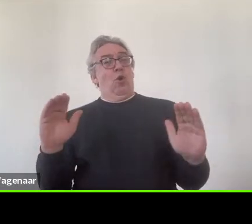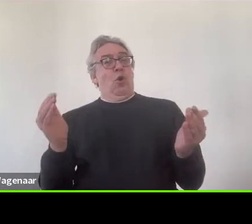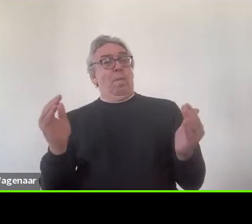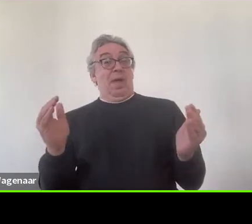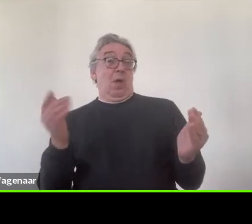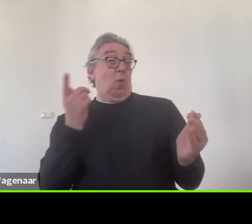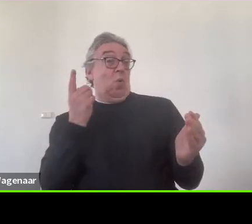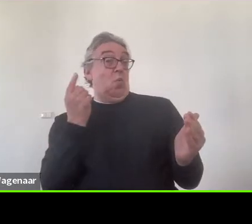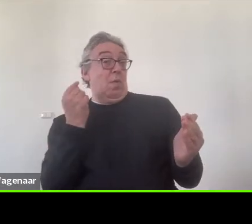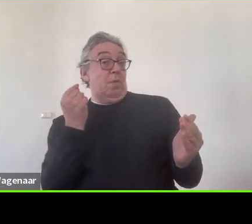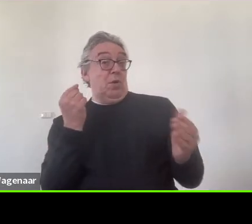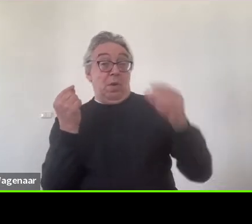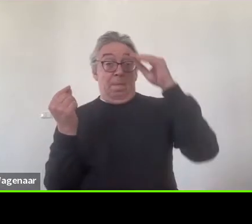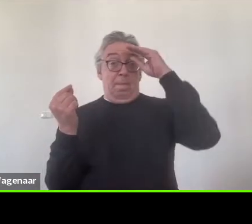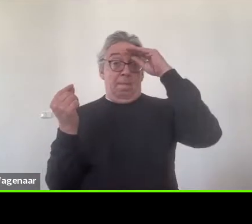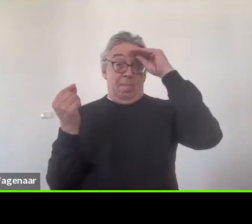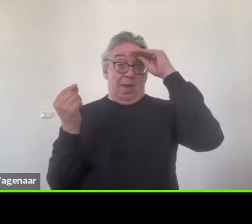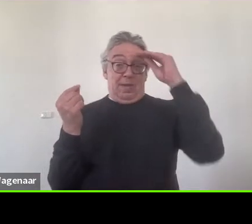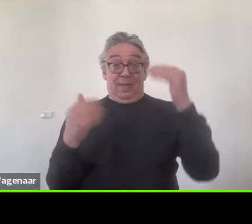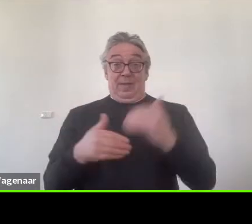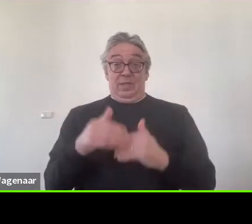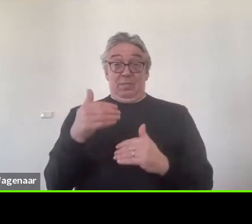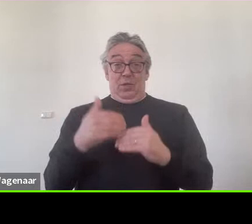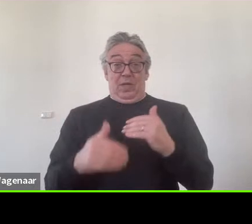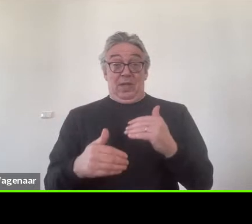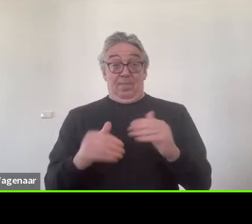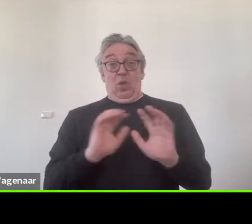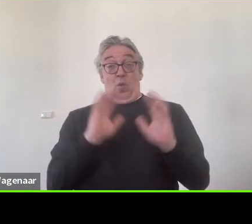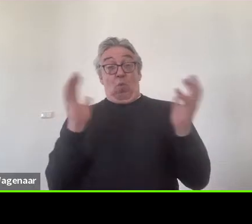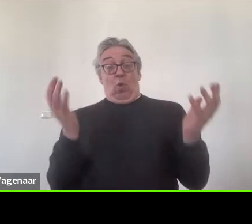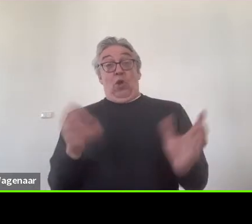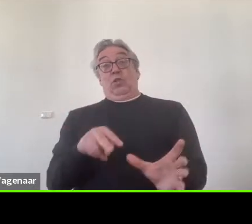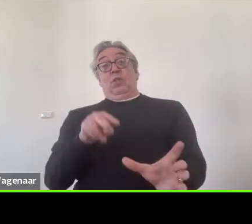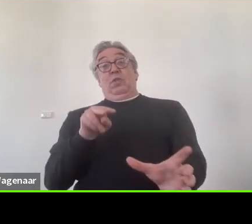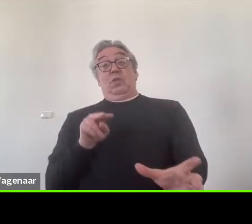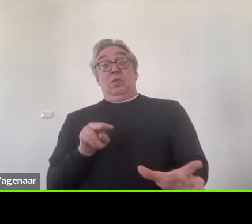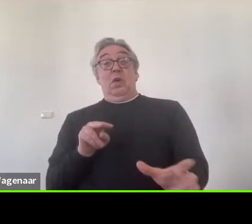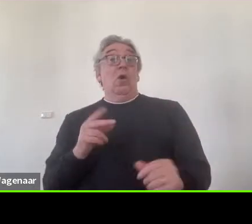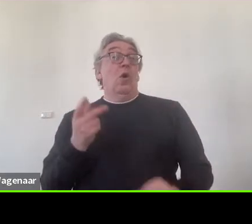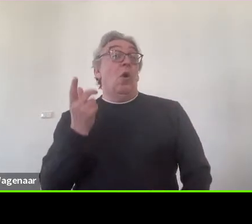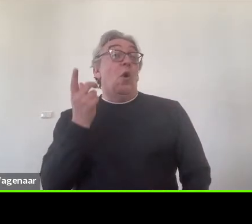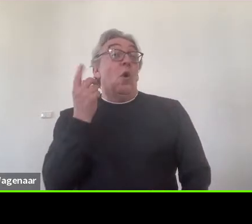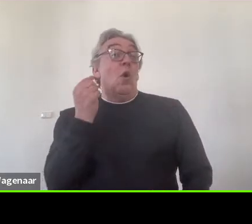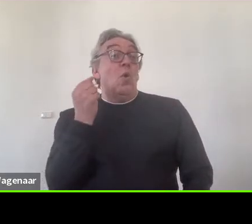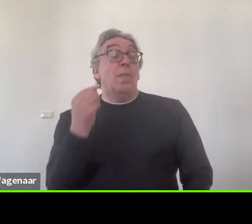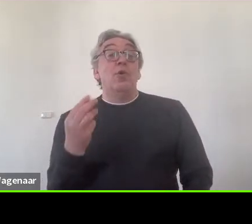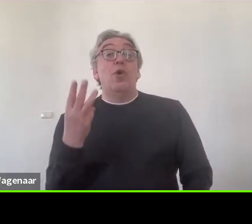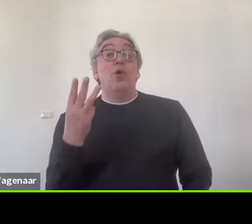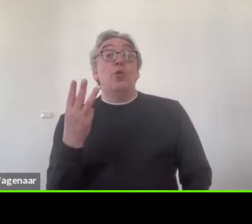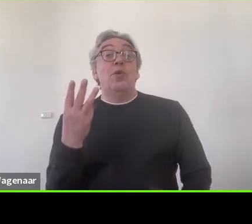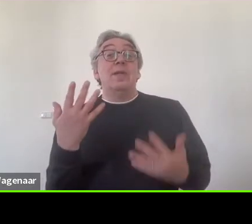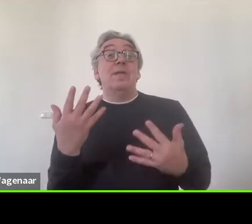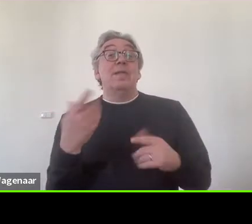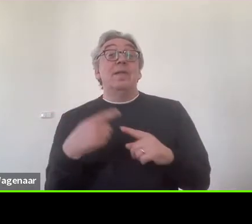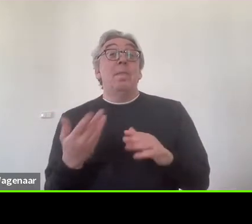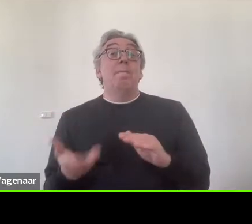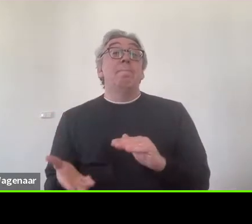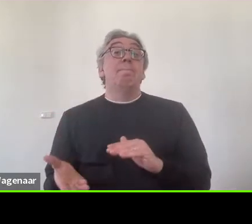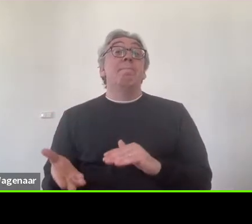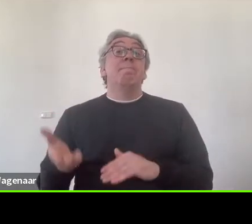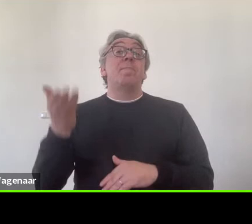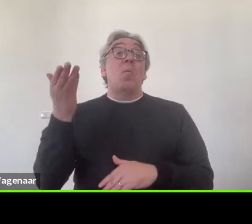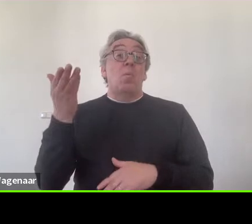disabilities, globally, women with disabilities are 3 times more likely to have